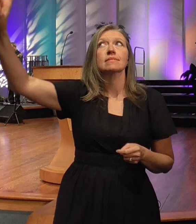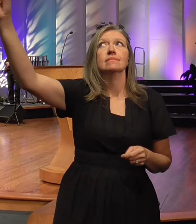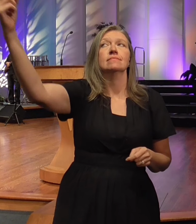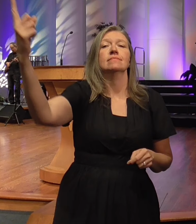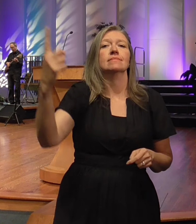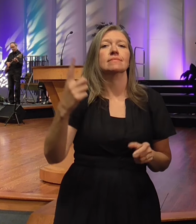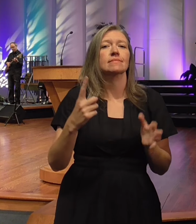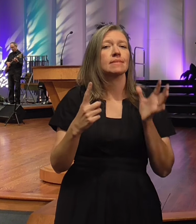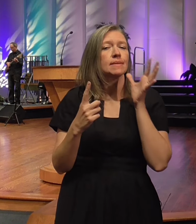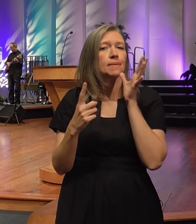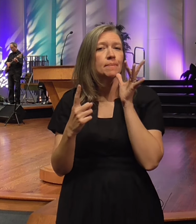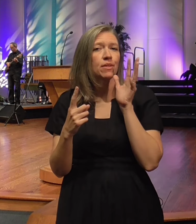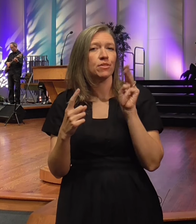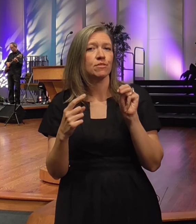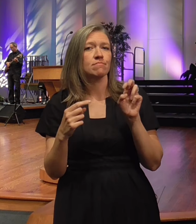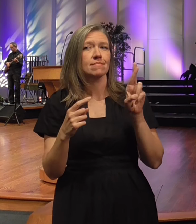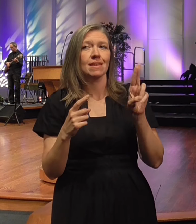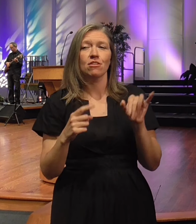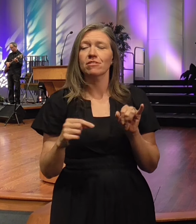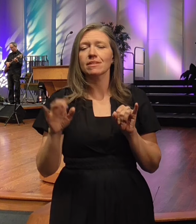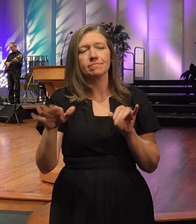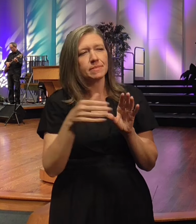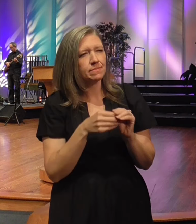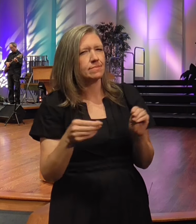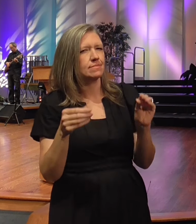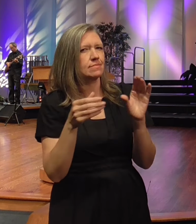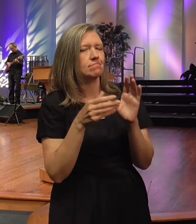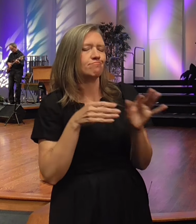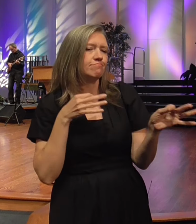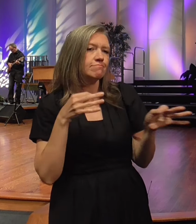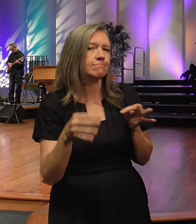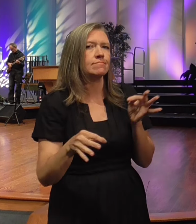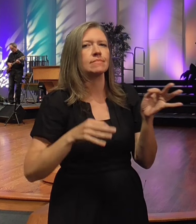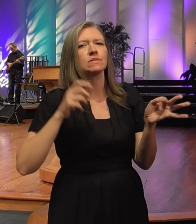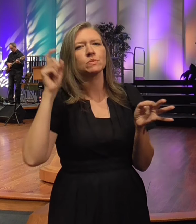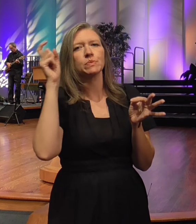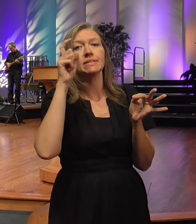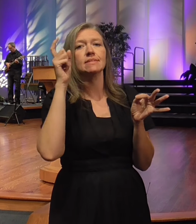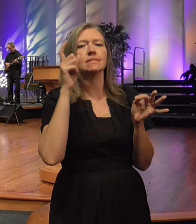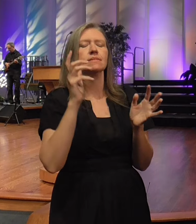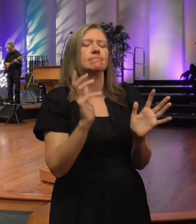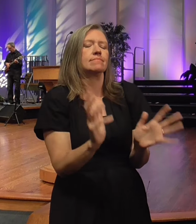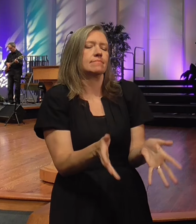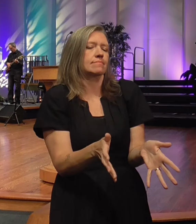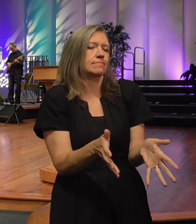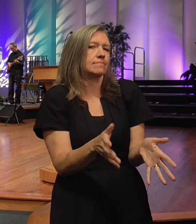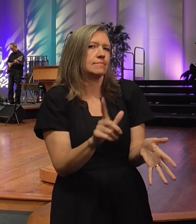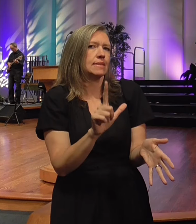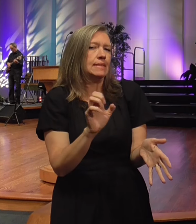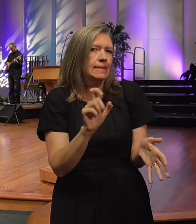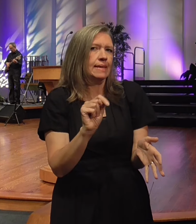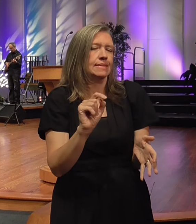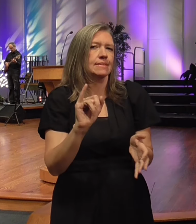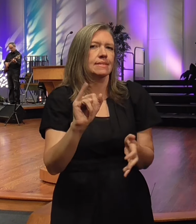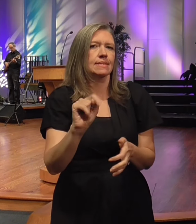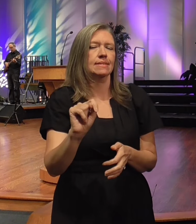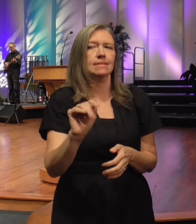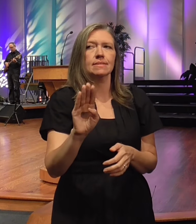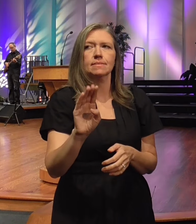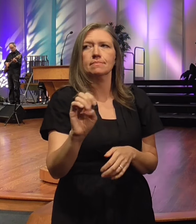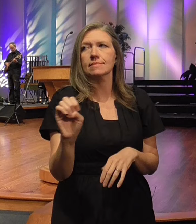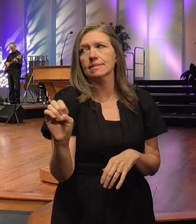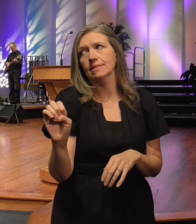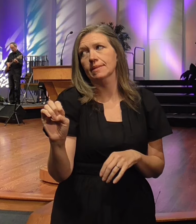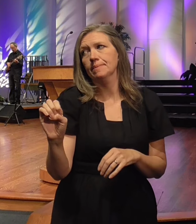When I find myself in times of trouble, Mother Mary comes to me,